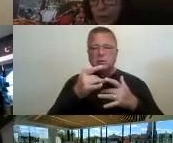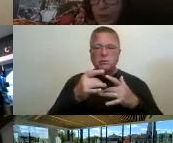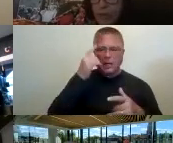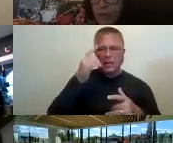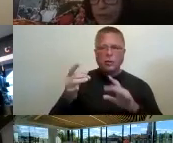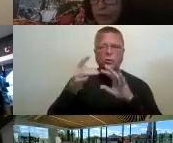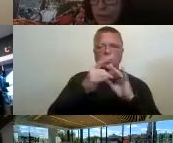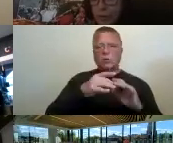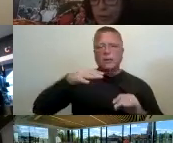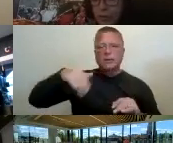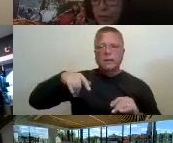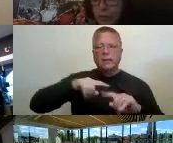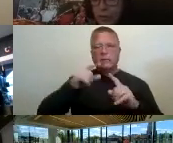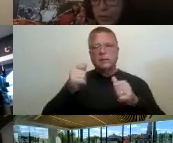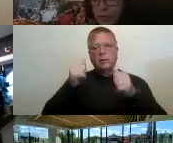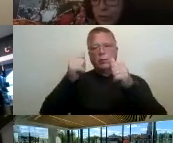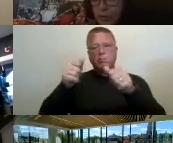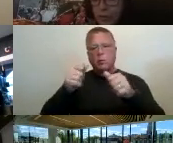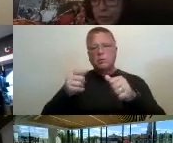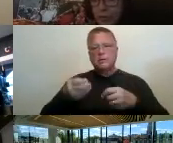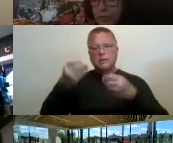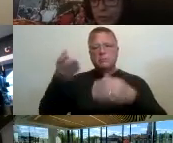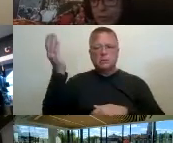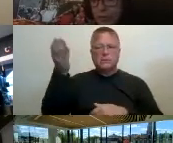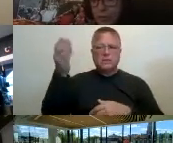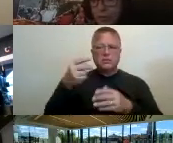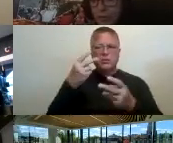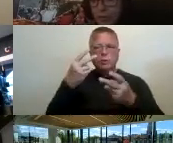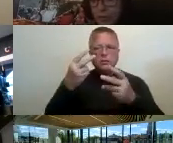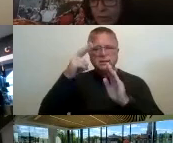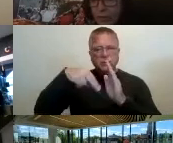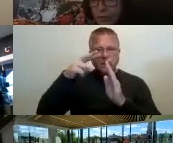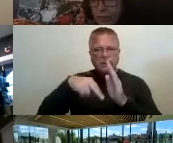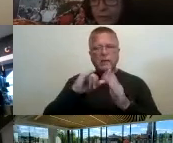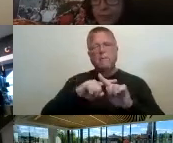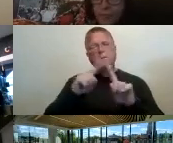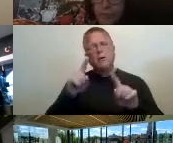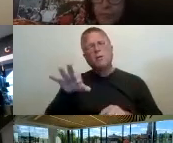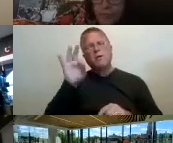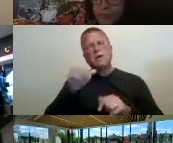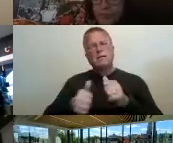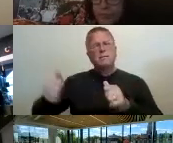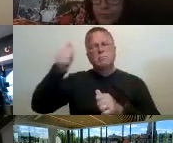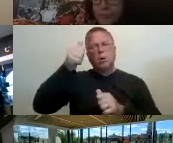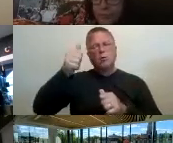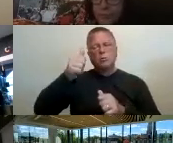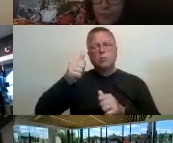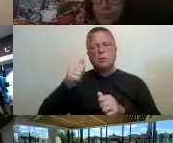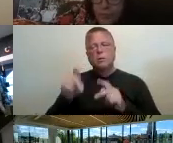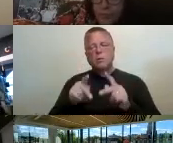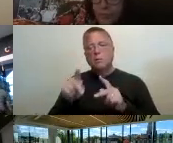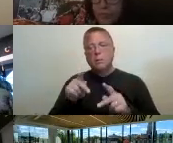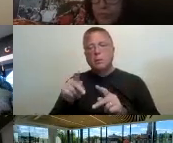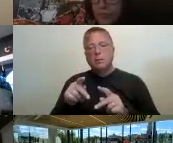this presentation and you can see that. But what we find actually is that the majority of the